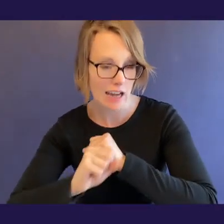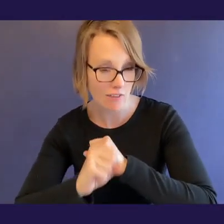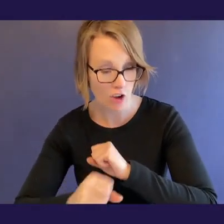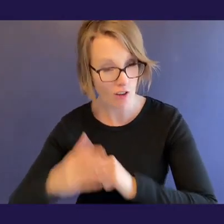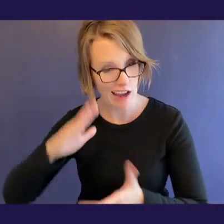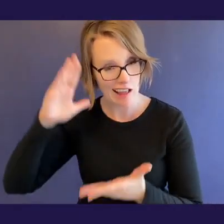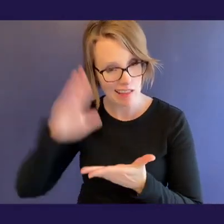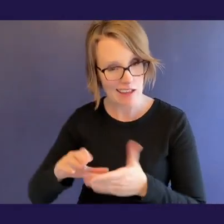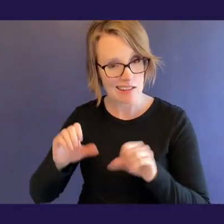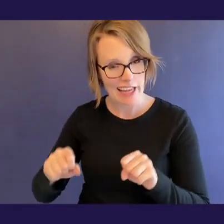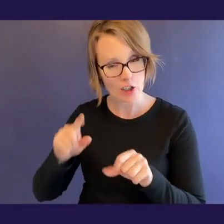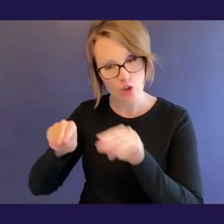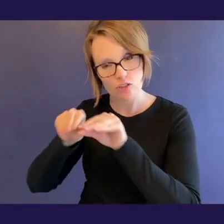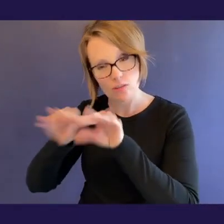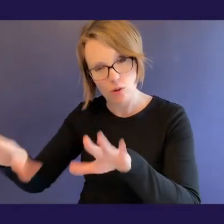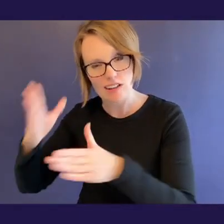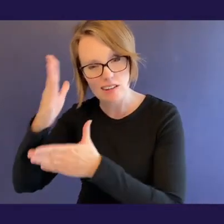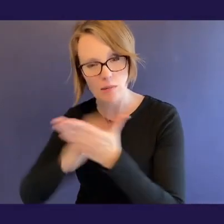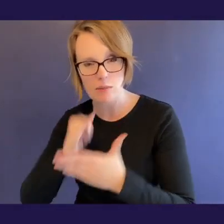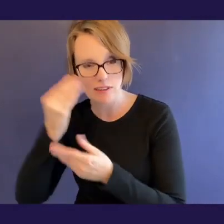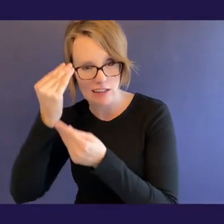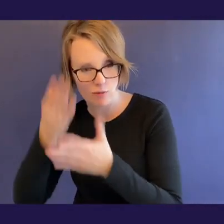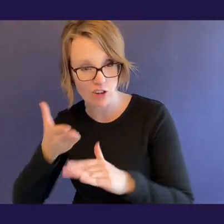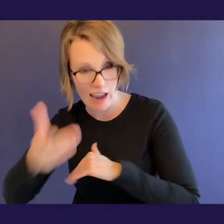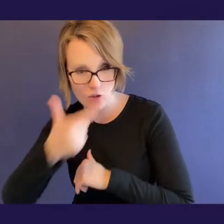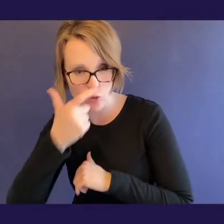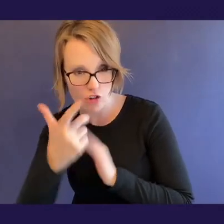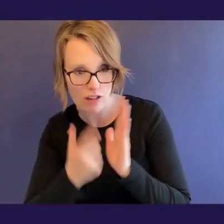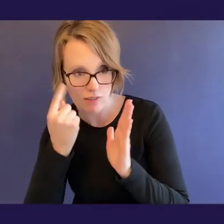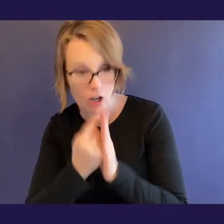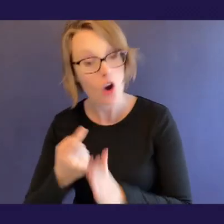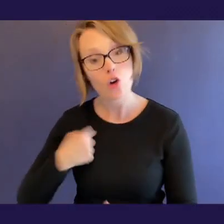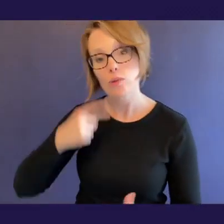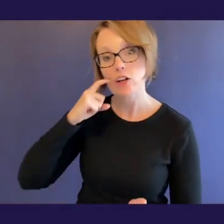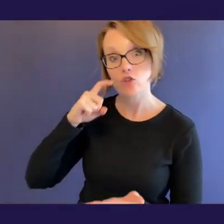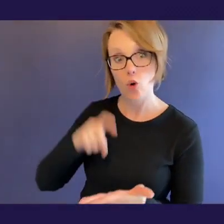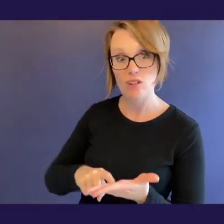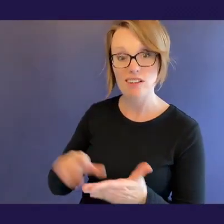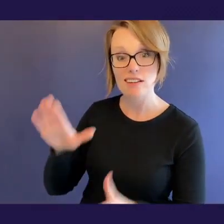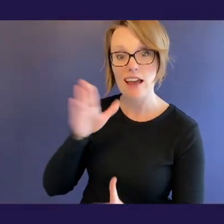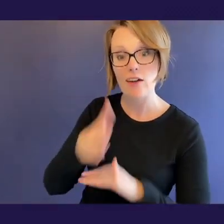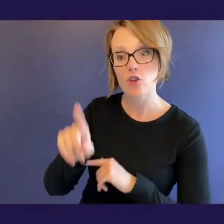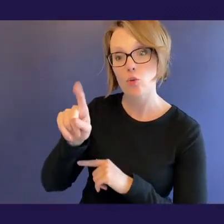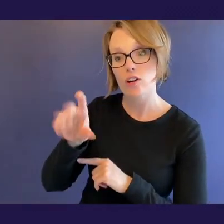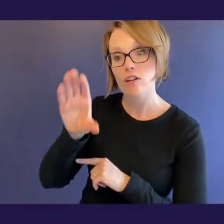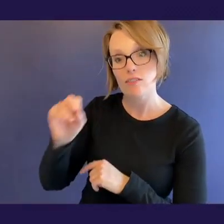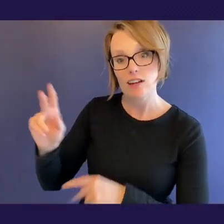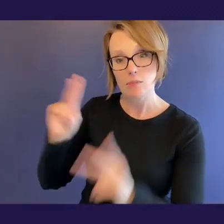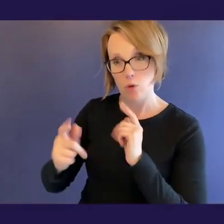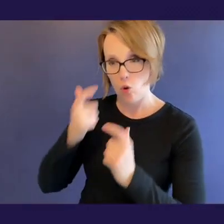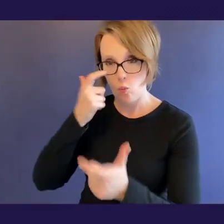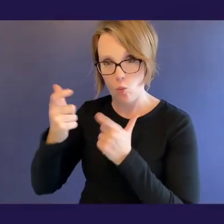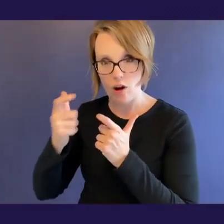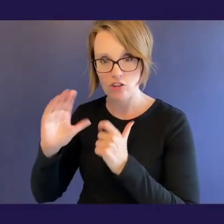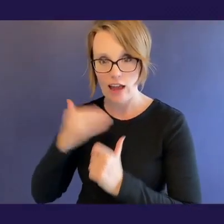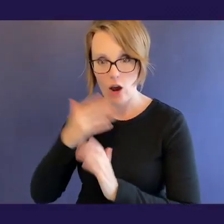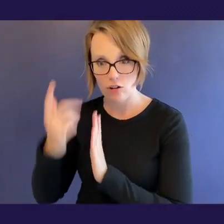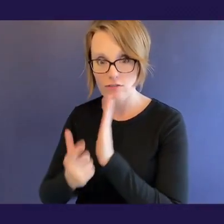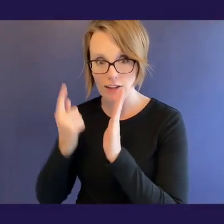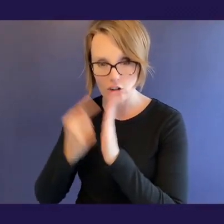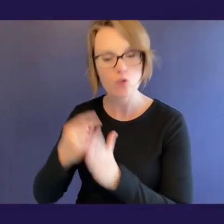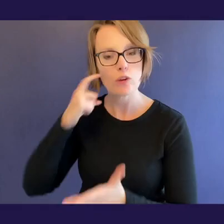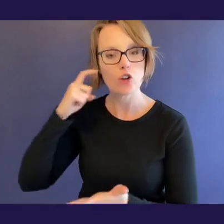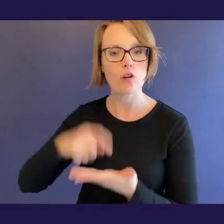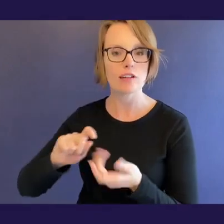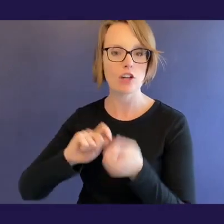even in, after 100,000 kind of folks had viewed our videos compared to controls. It's not a perfect public